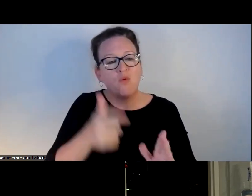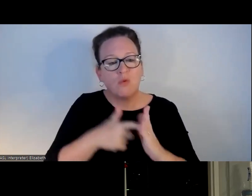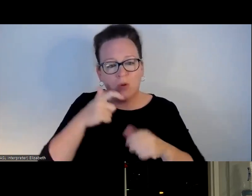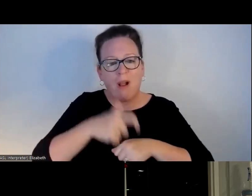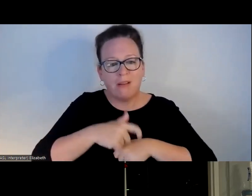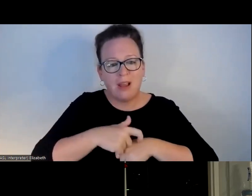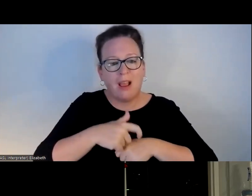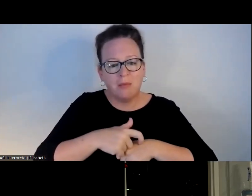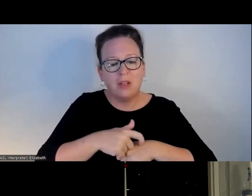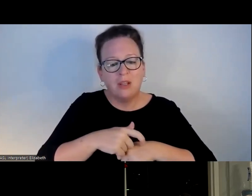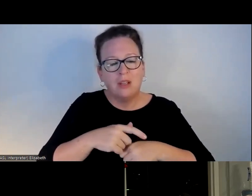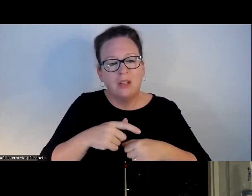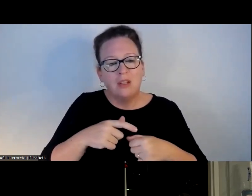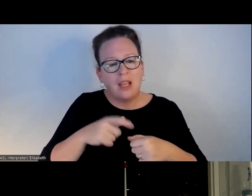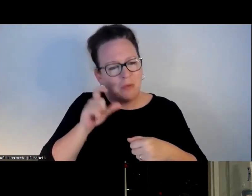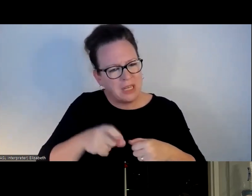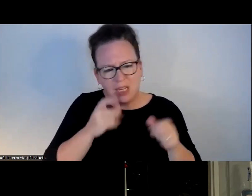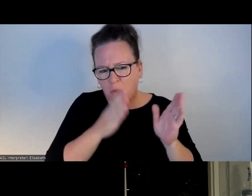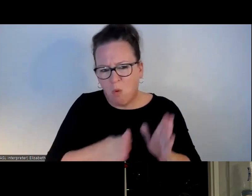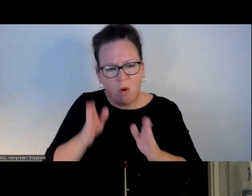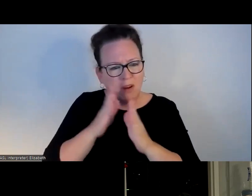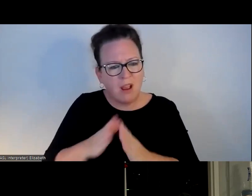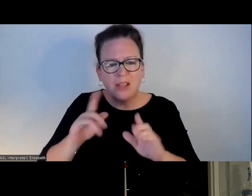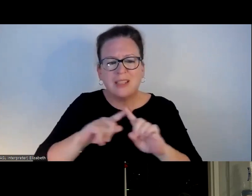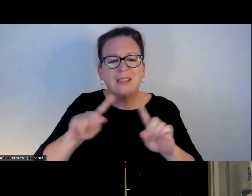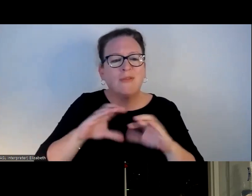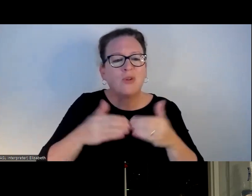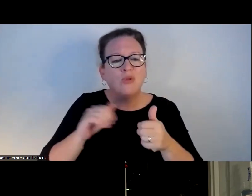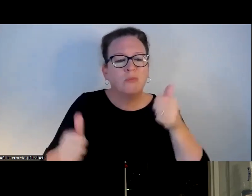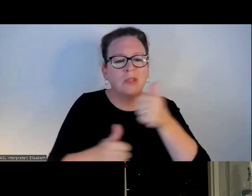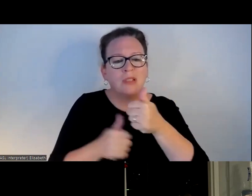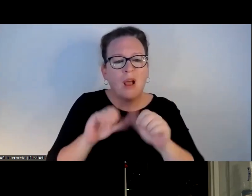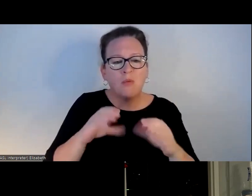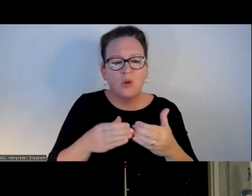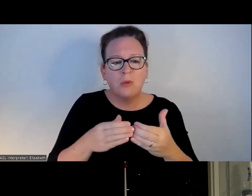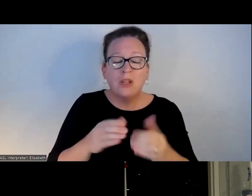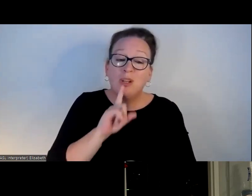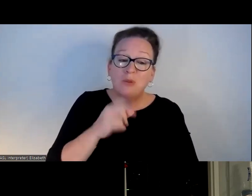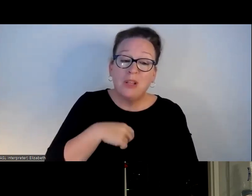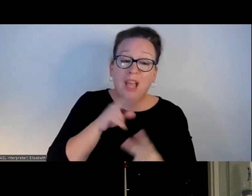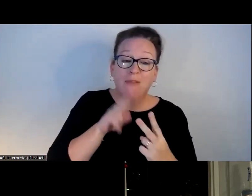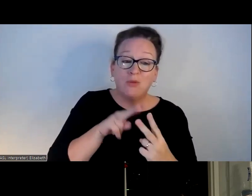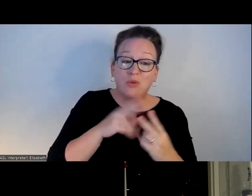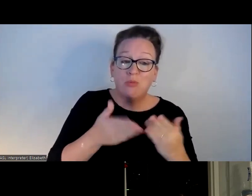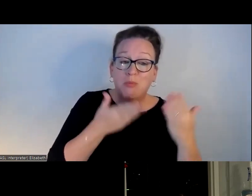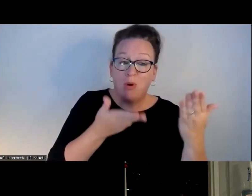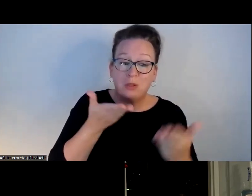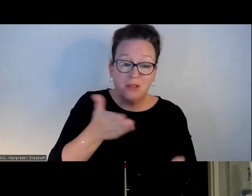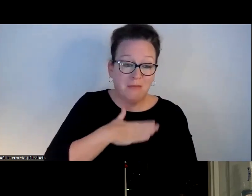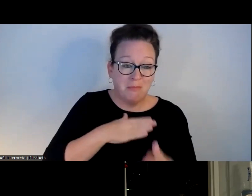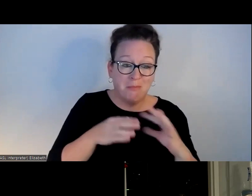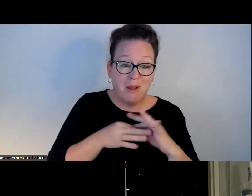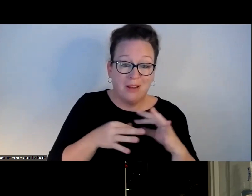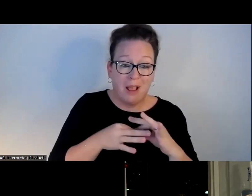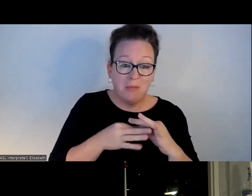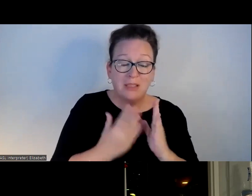get the input, and we need to organize a subgroup to do that. So there are kind of two proposals in there. And again, I